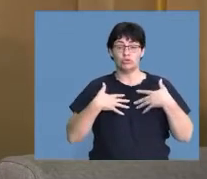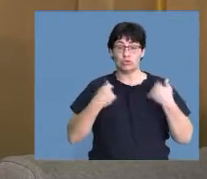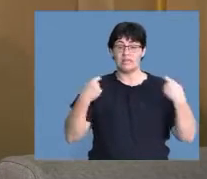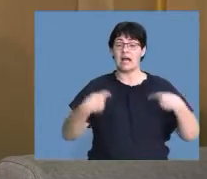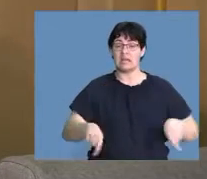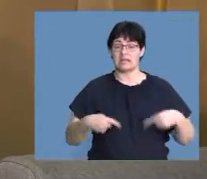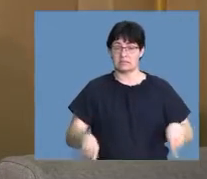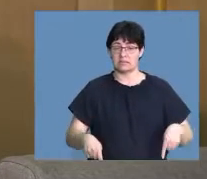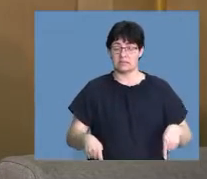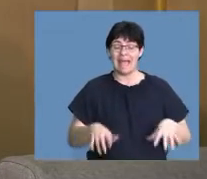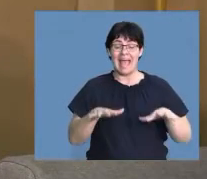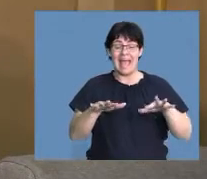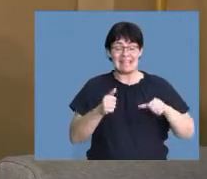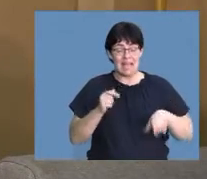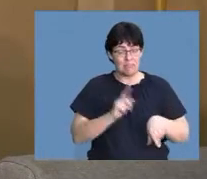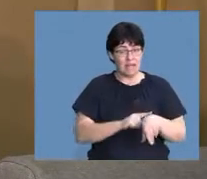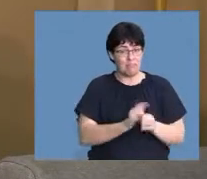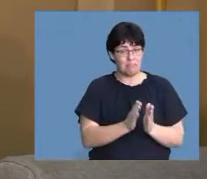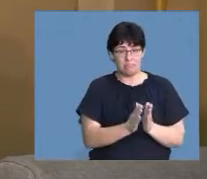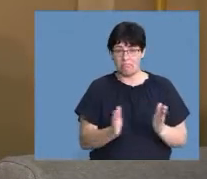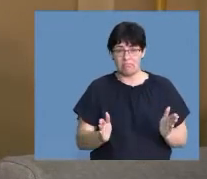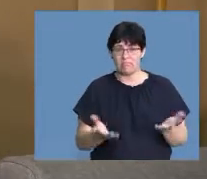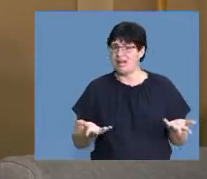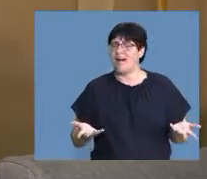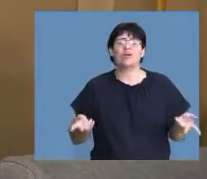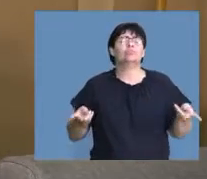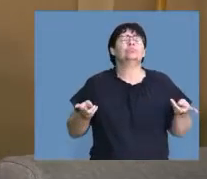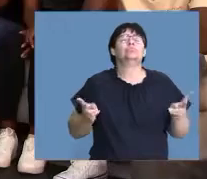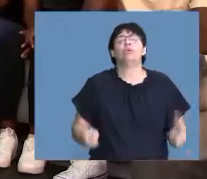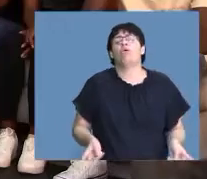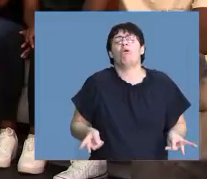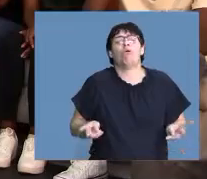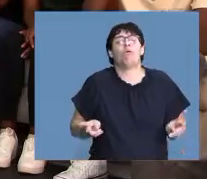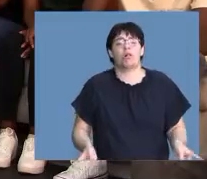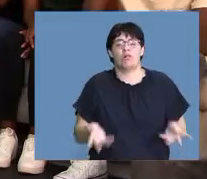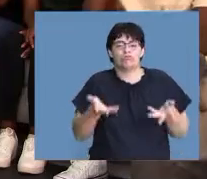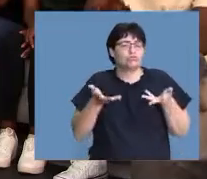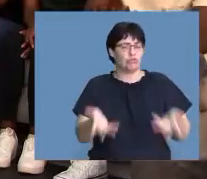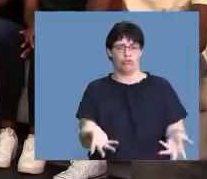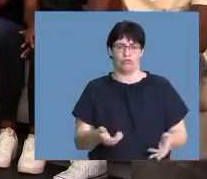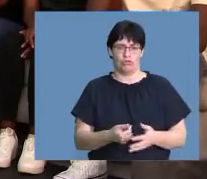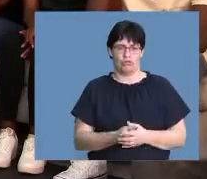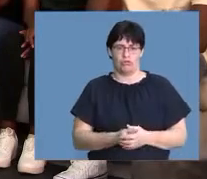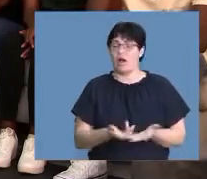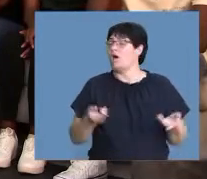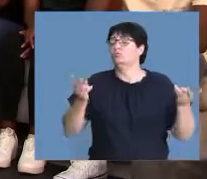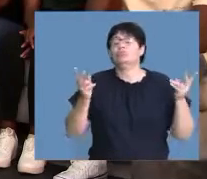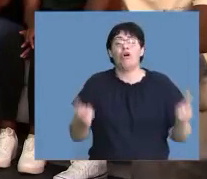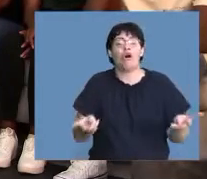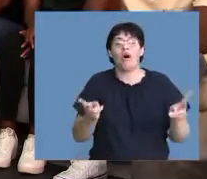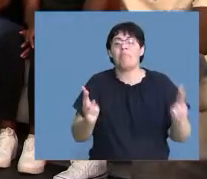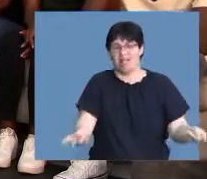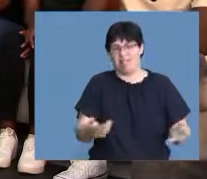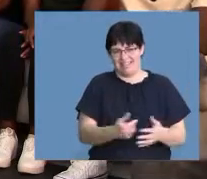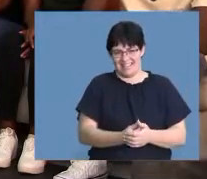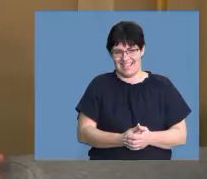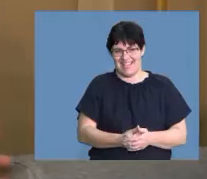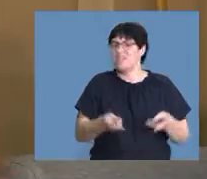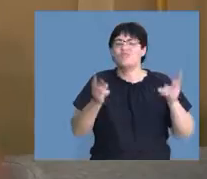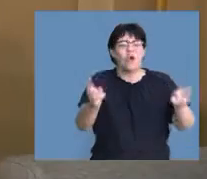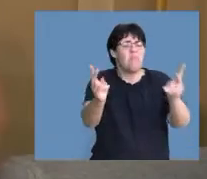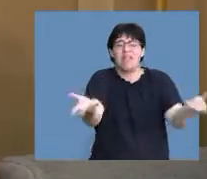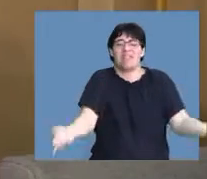over exam time is normal. It's normal. Okay, it's